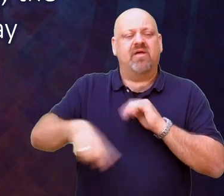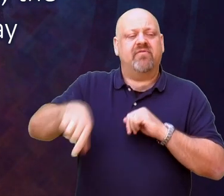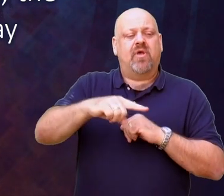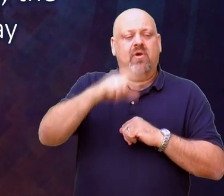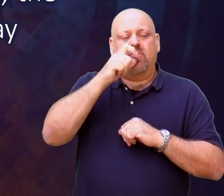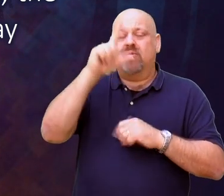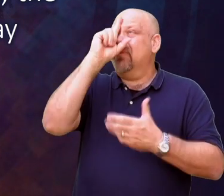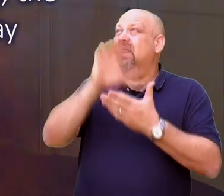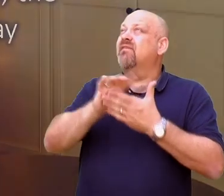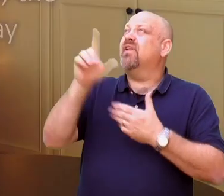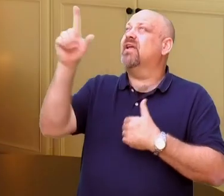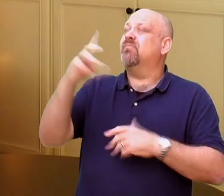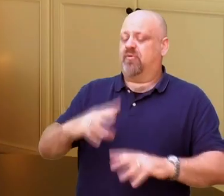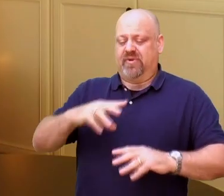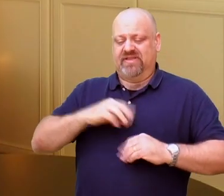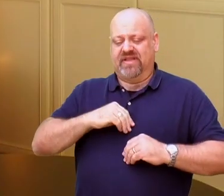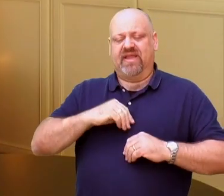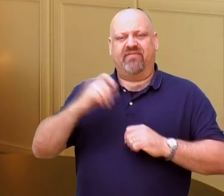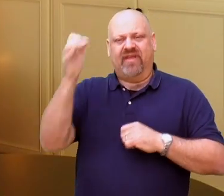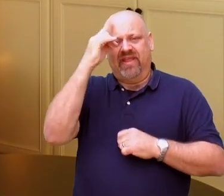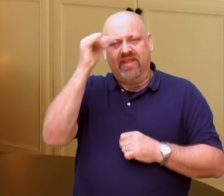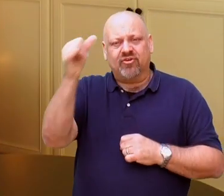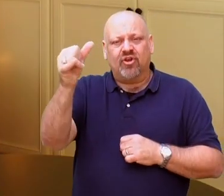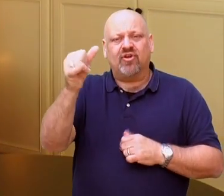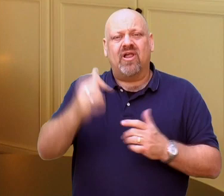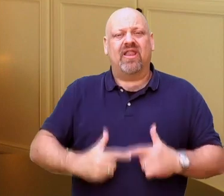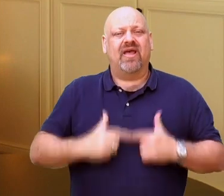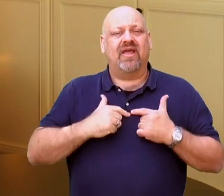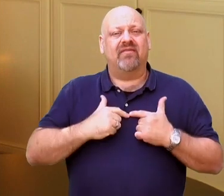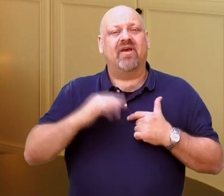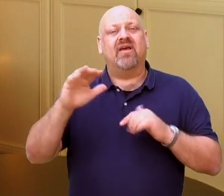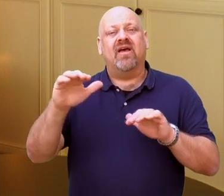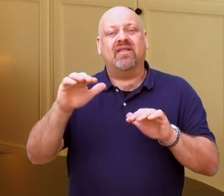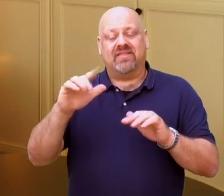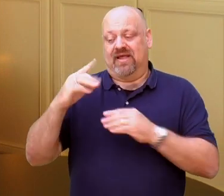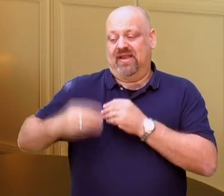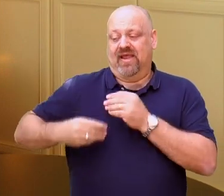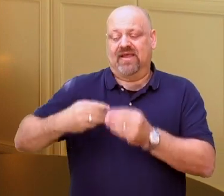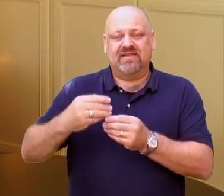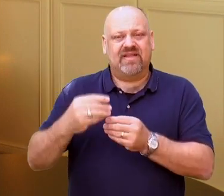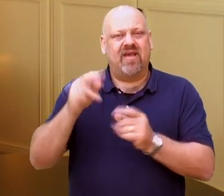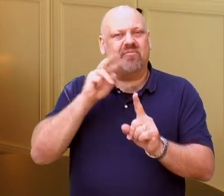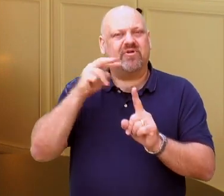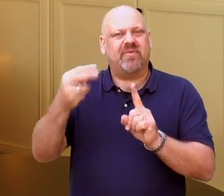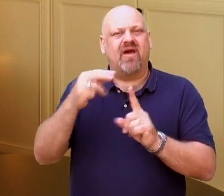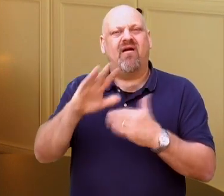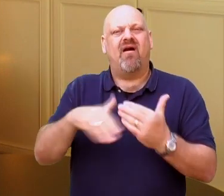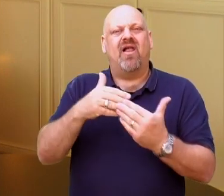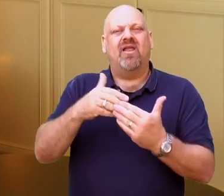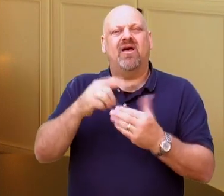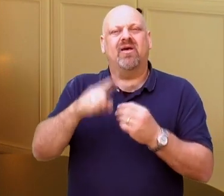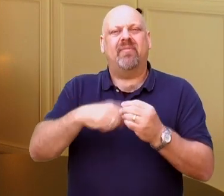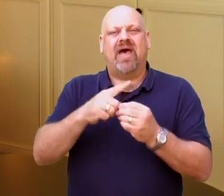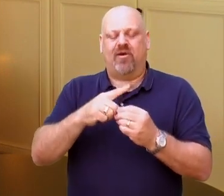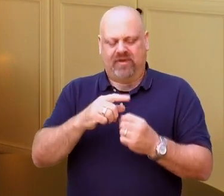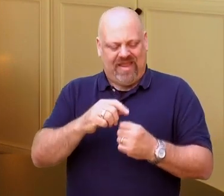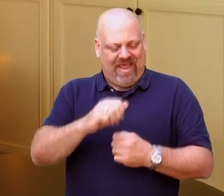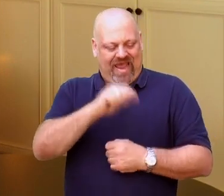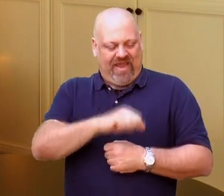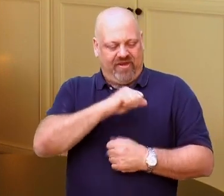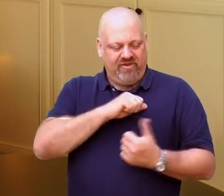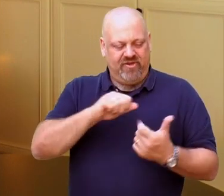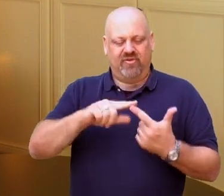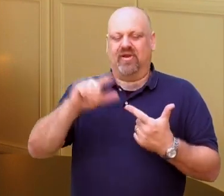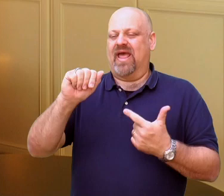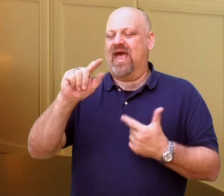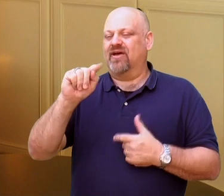receive eternal life. Friend, the legacy of perspective is all about attitude,